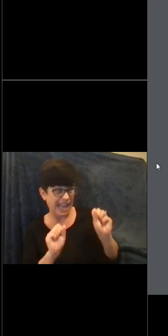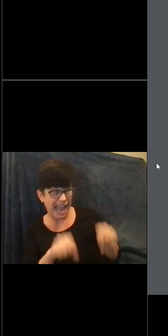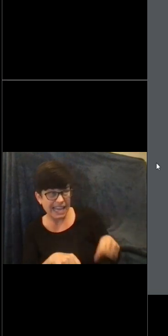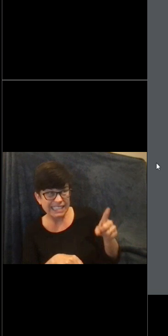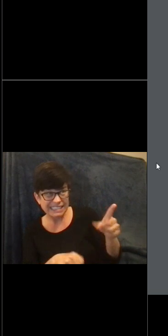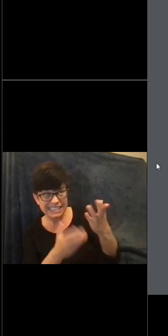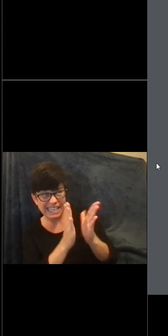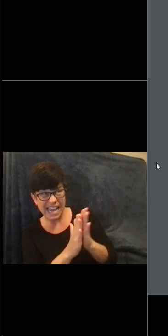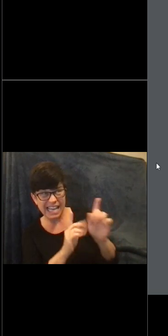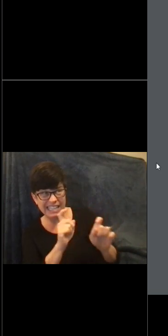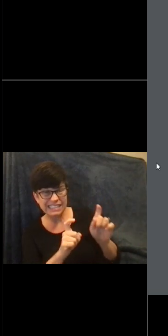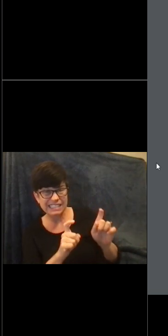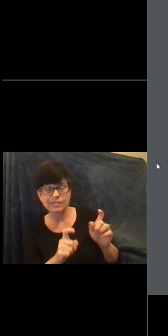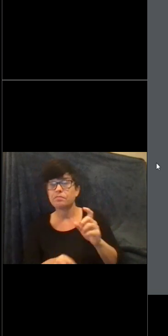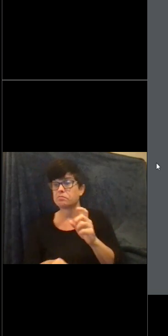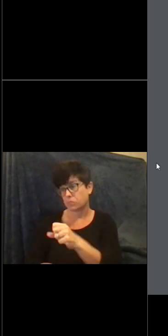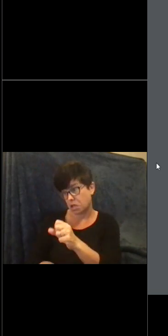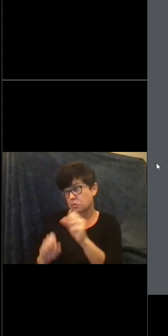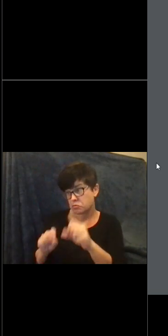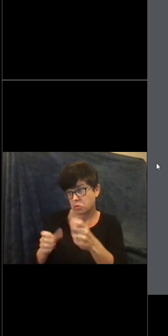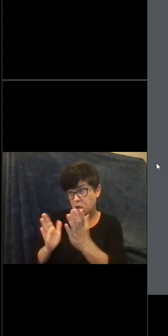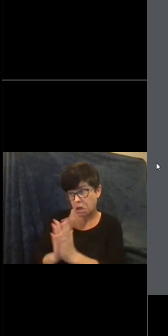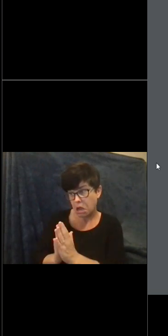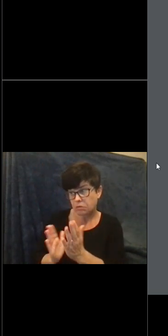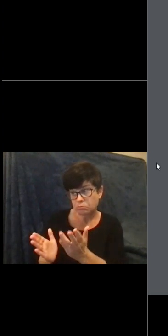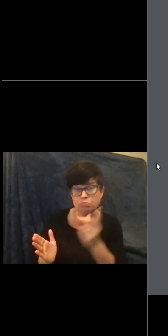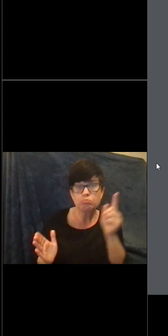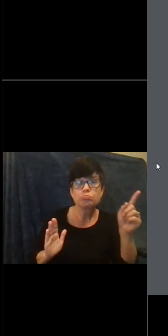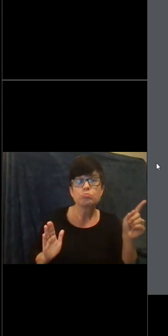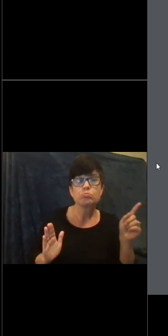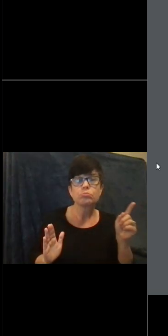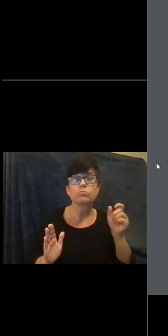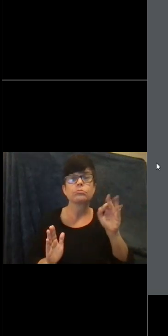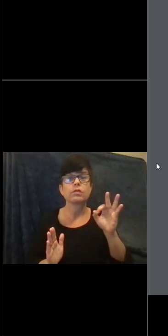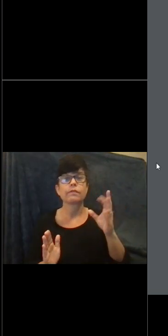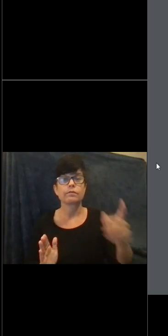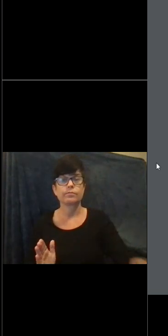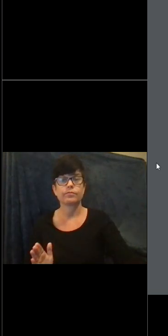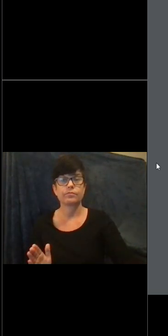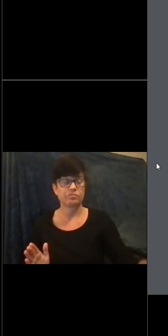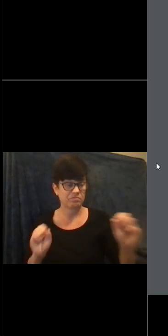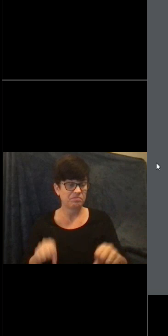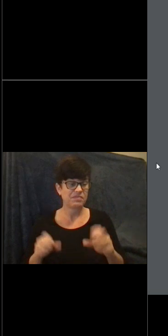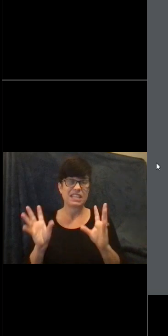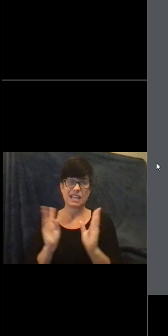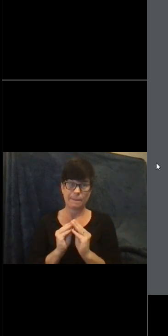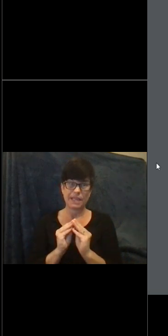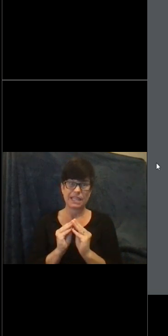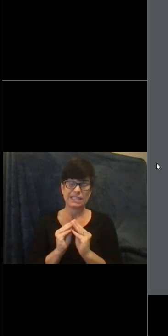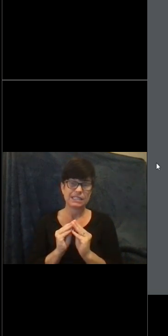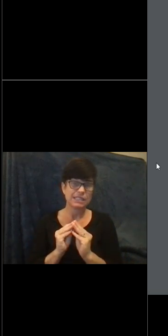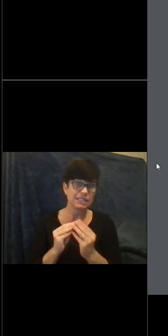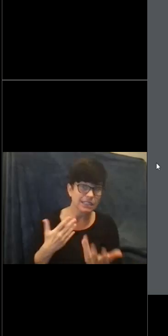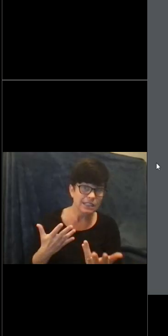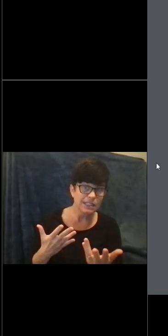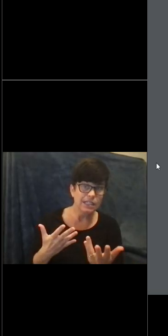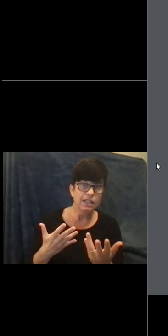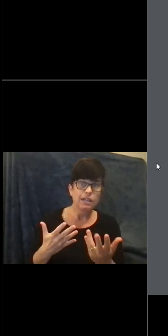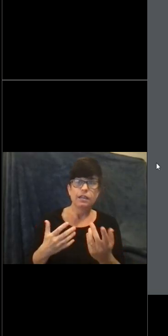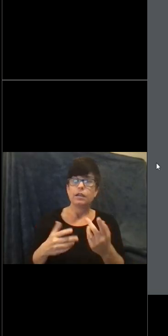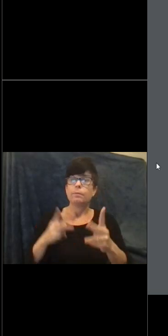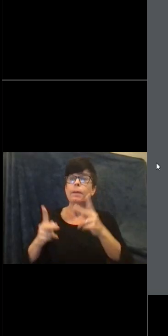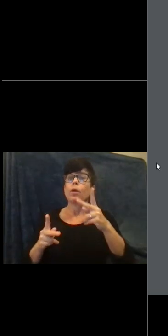could ask that question? Yes, you can. And if, and you know, can, if, I mean, those of you who spoke, I